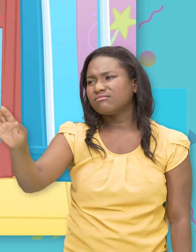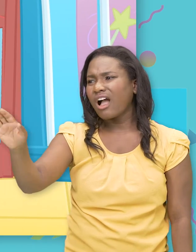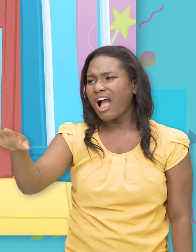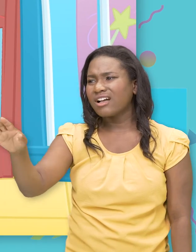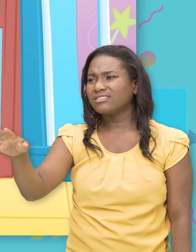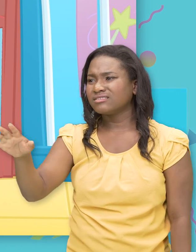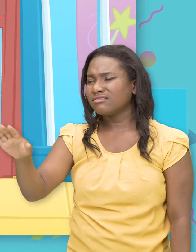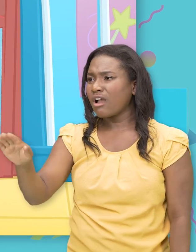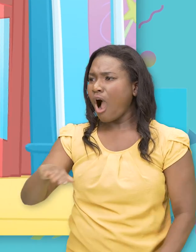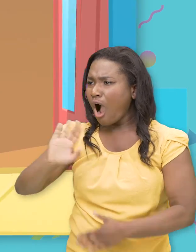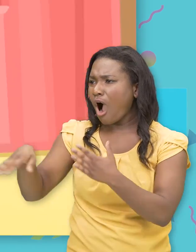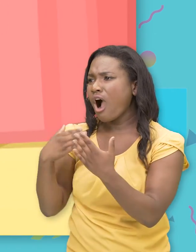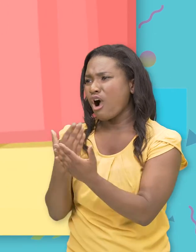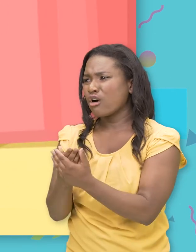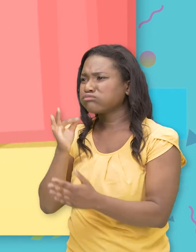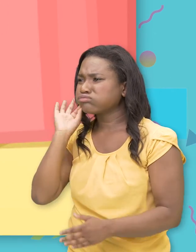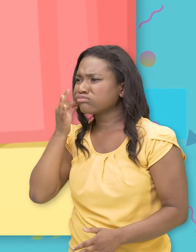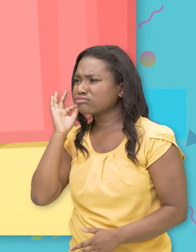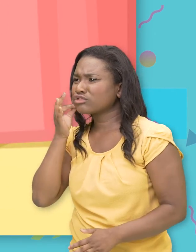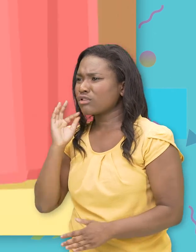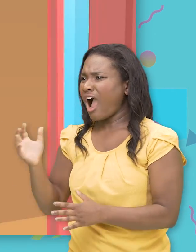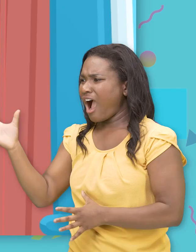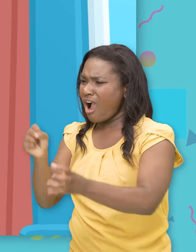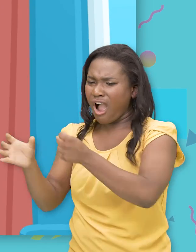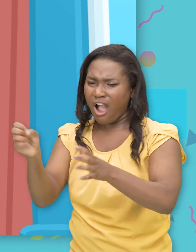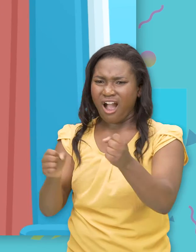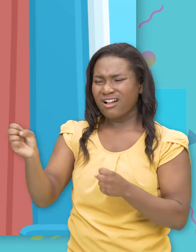Bandits, you don't need to steal all that fruit.